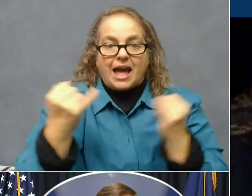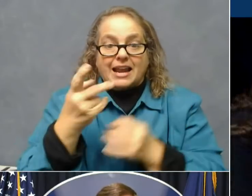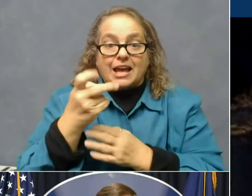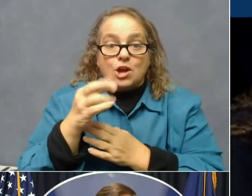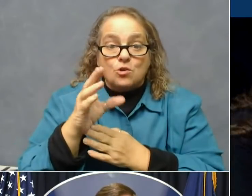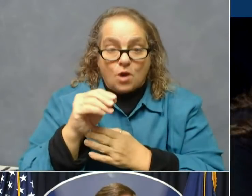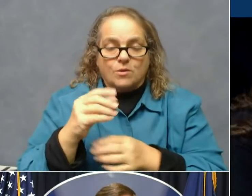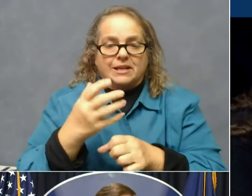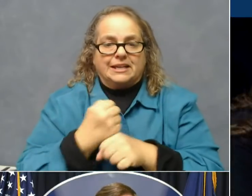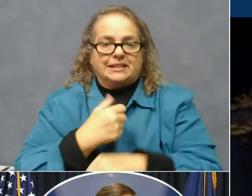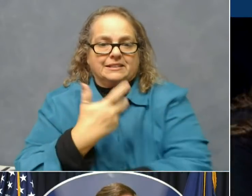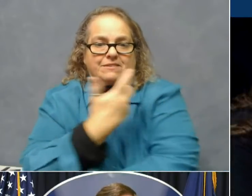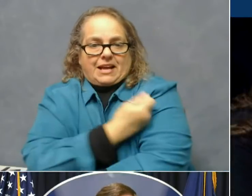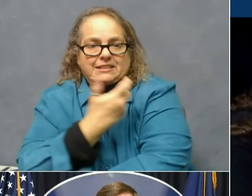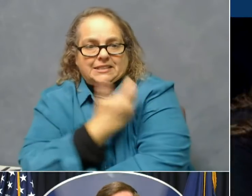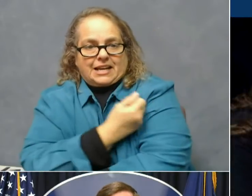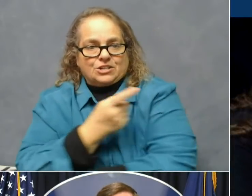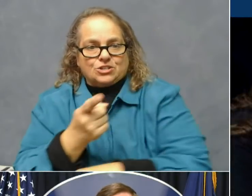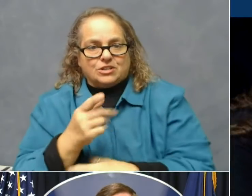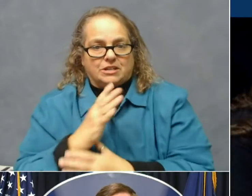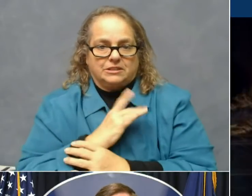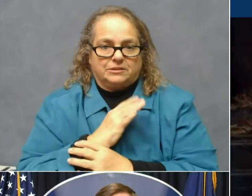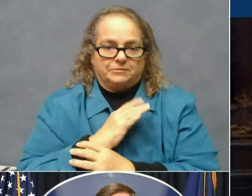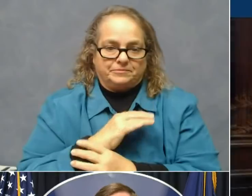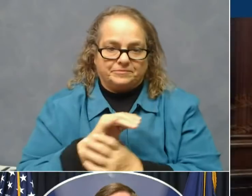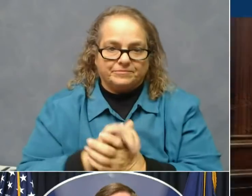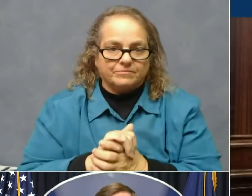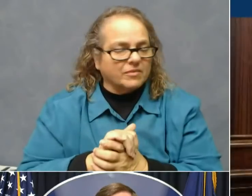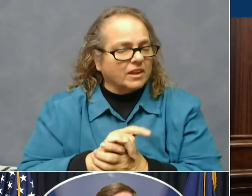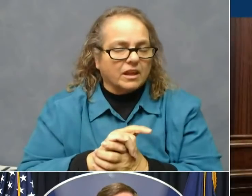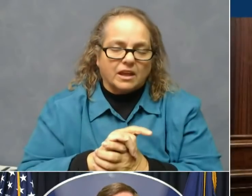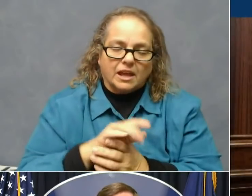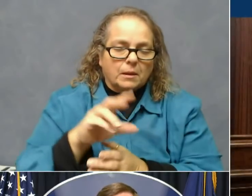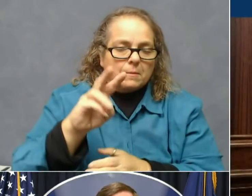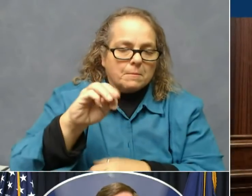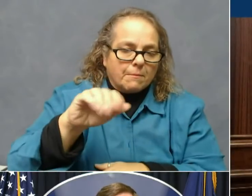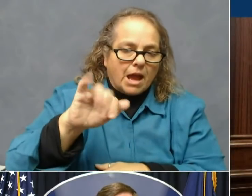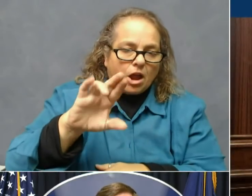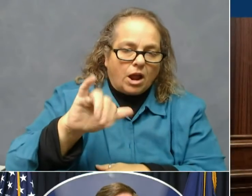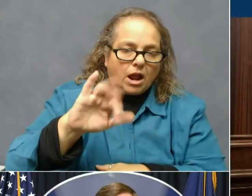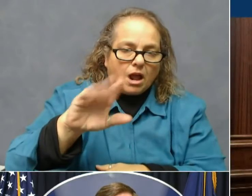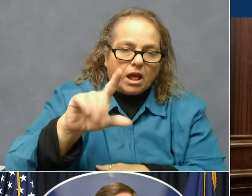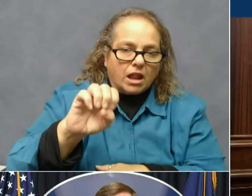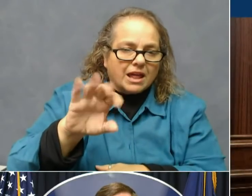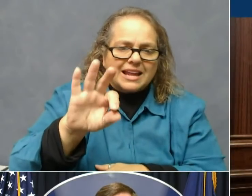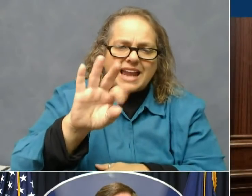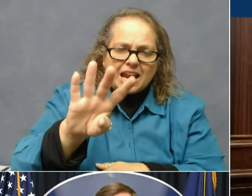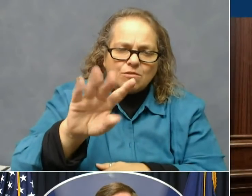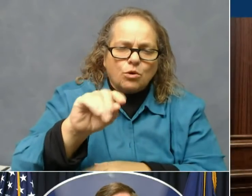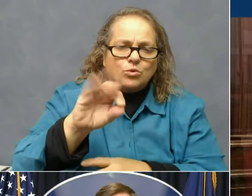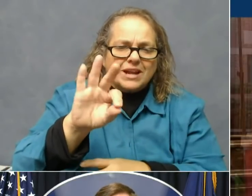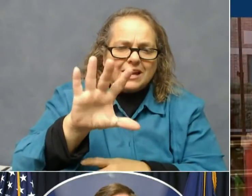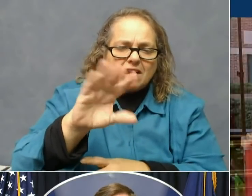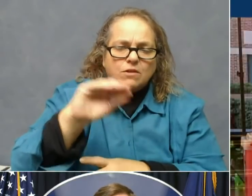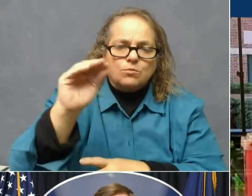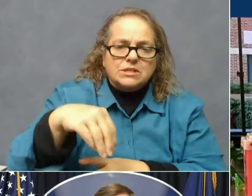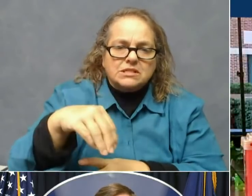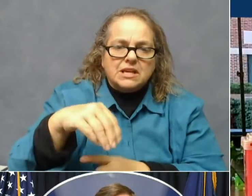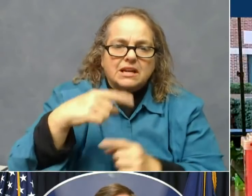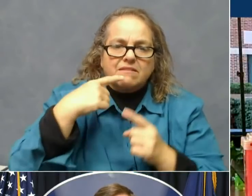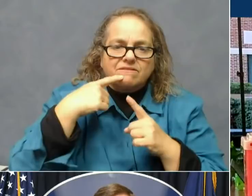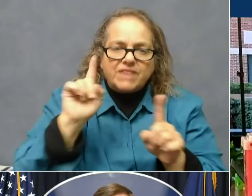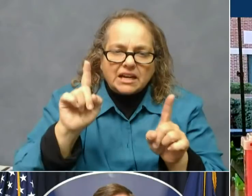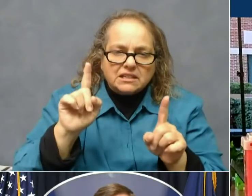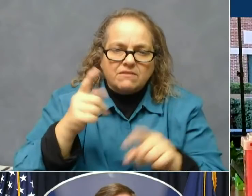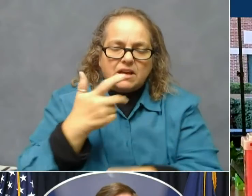vaccinated with what I believe is a miracle, a 94 to a 95% effective vaccine. And